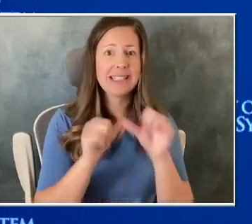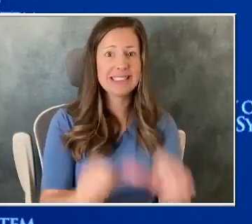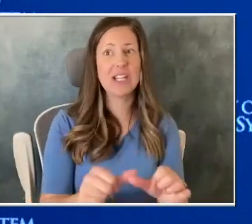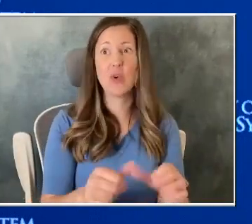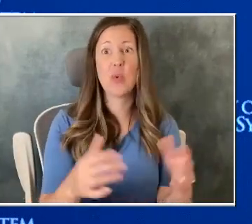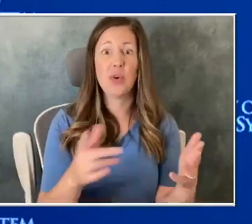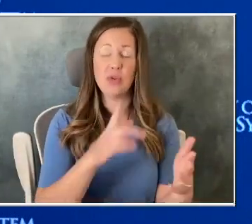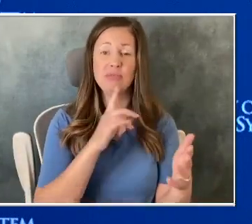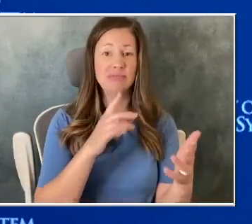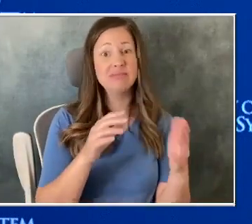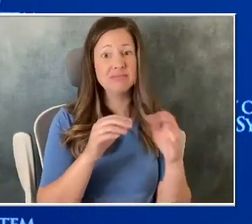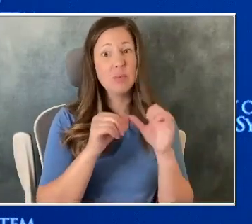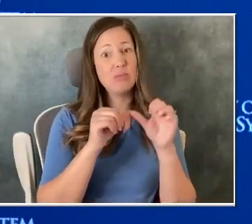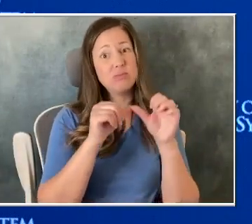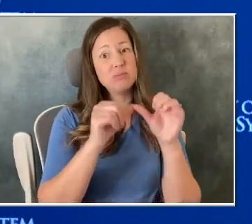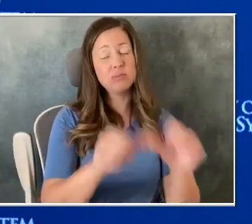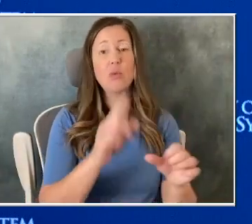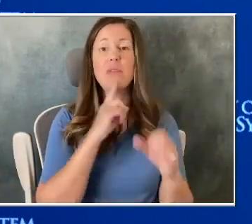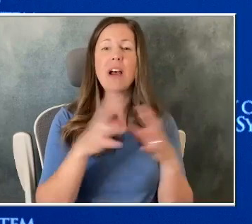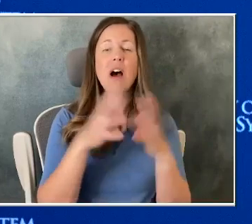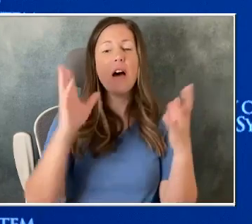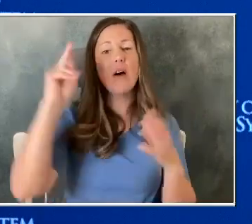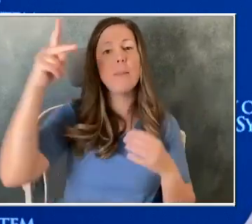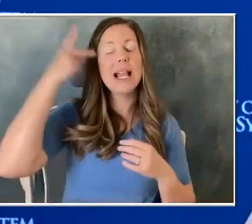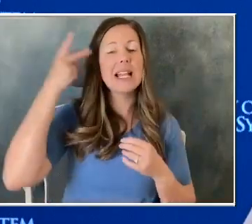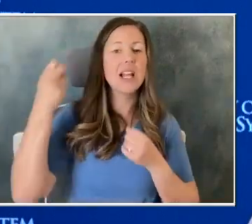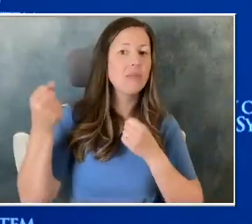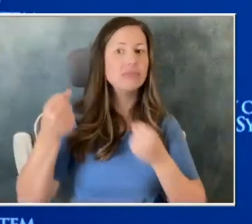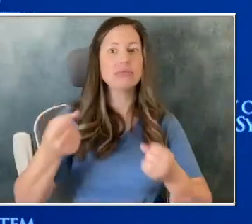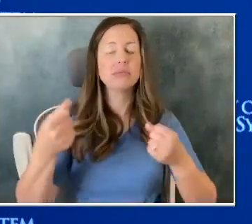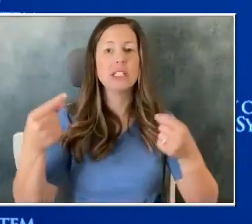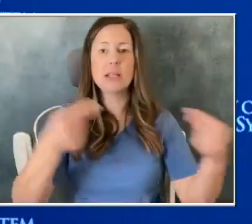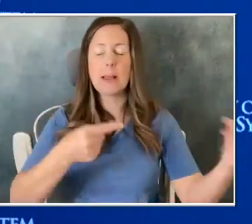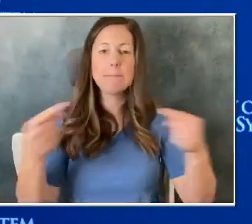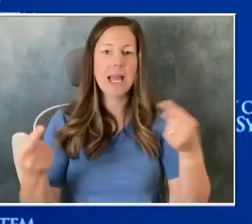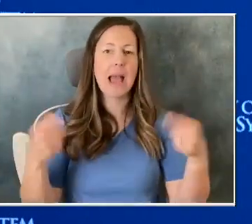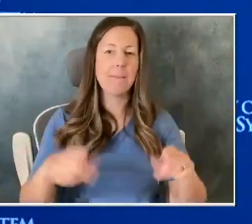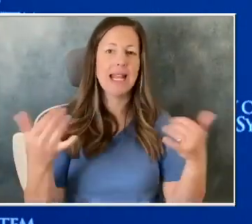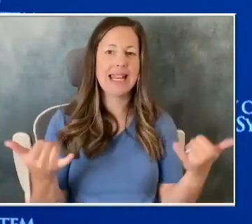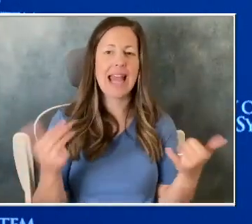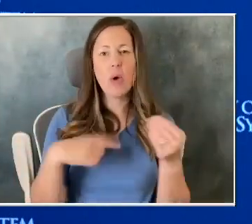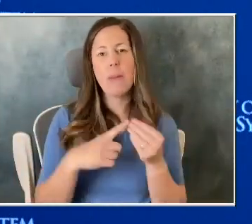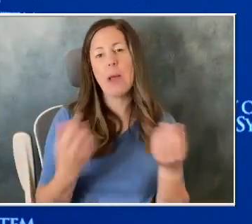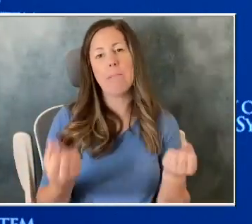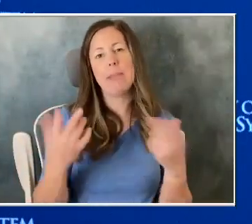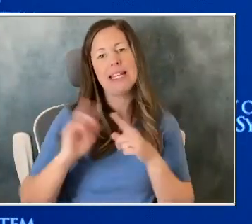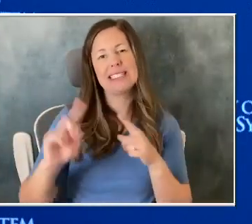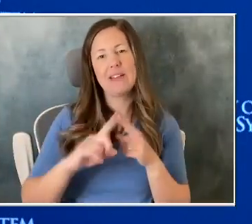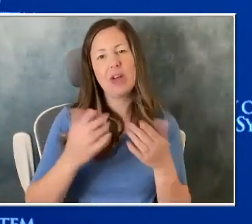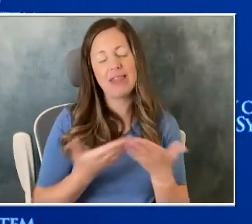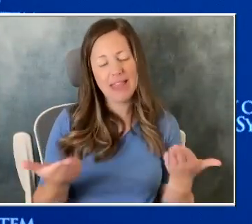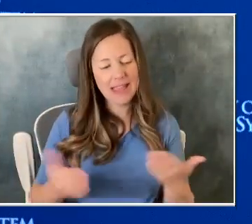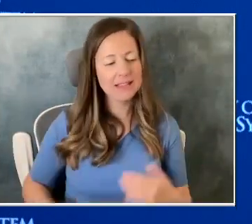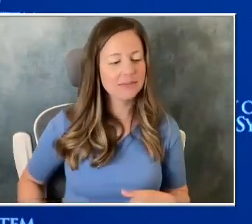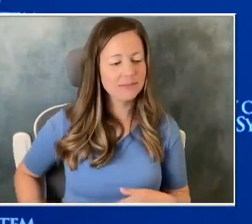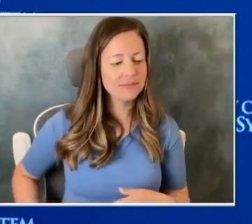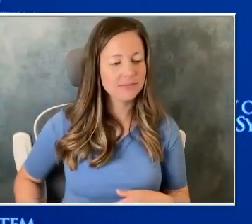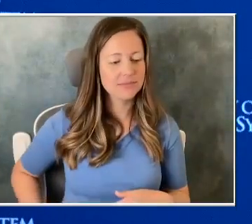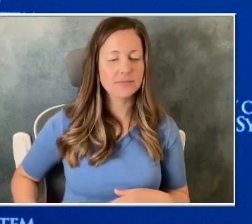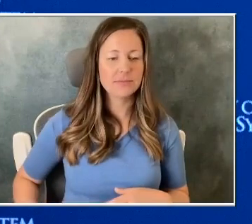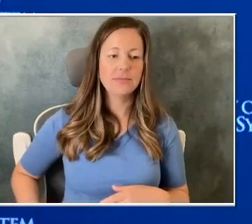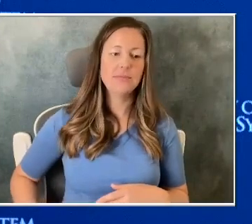of politically charged debates going on currently about many different things. This is one of them, the origin